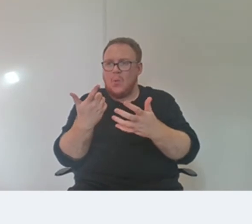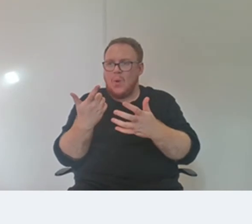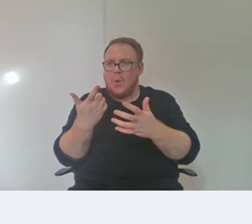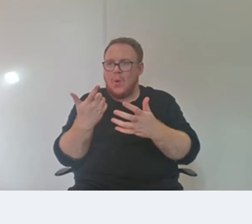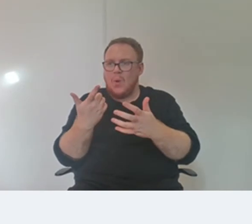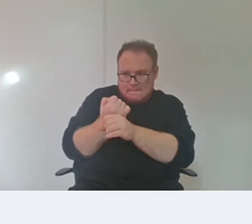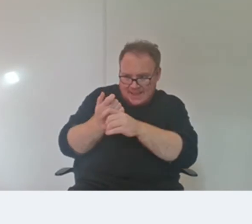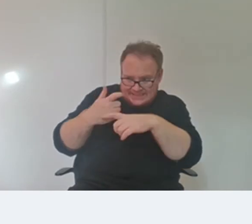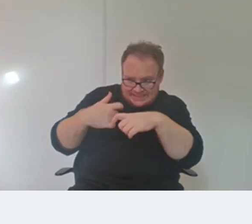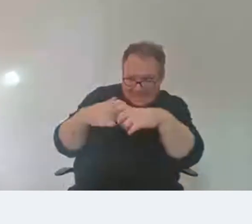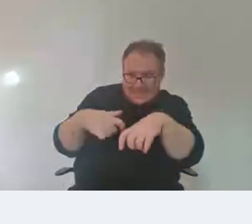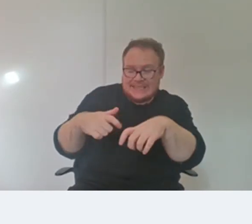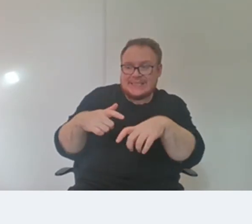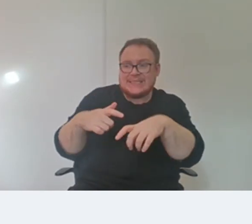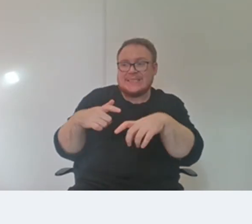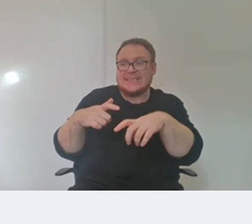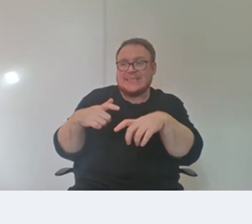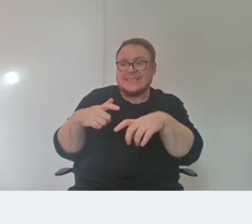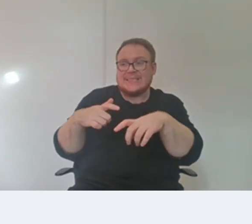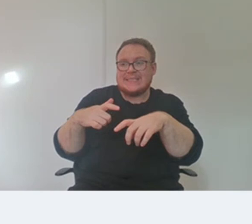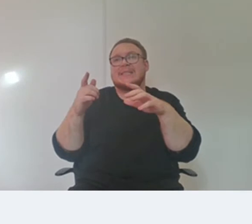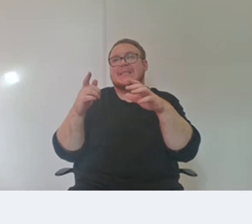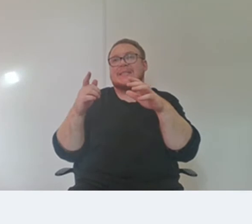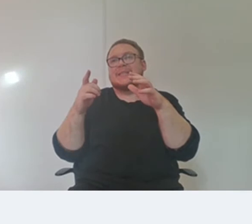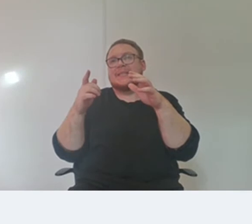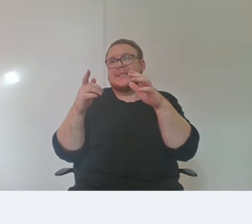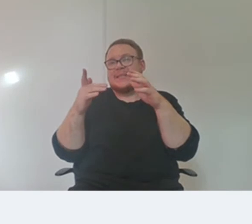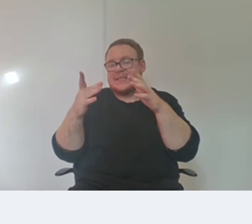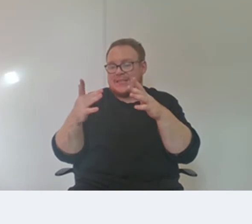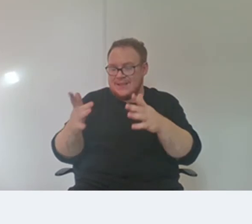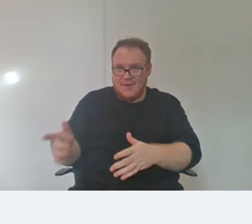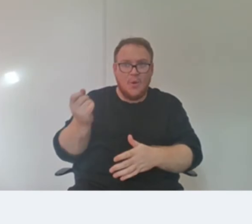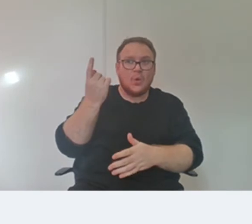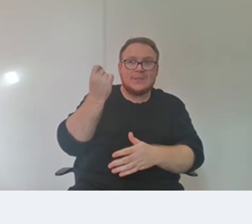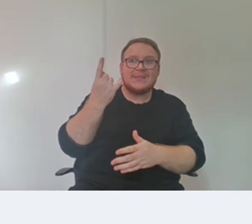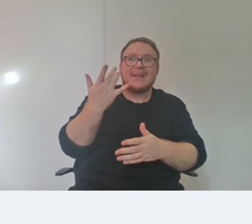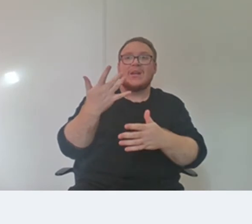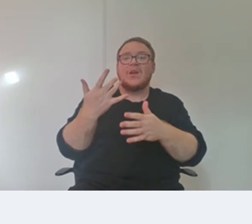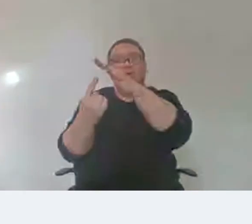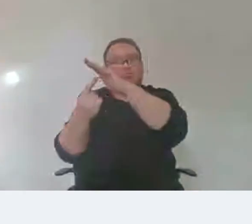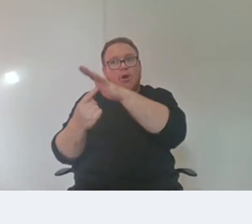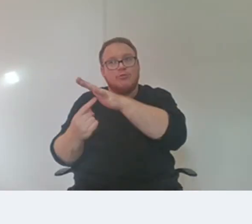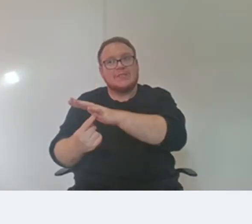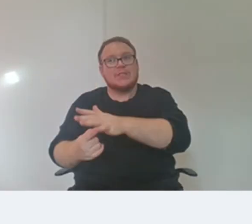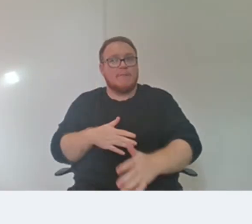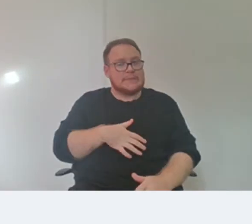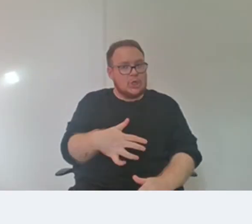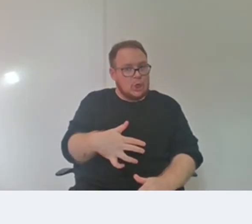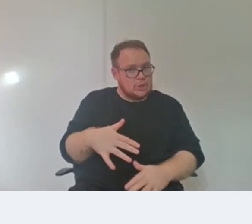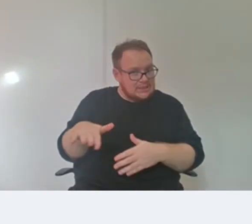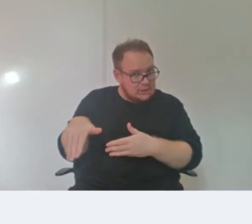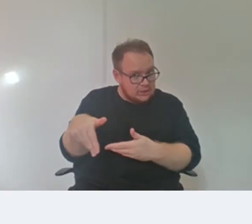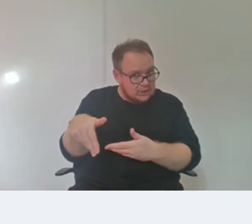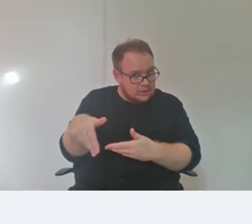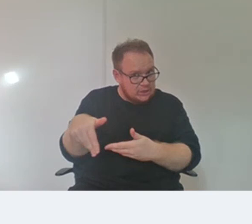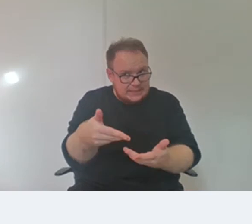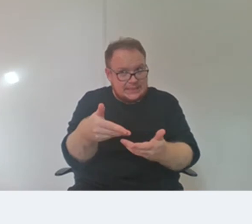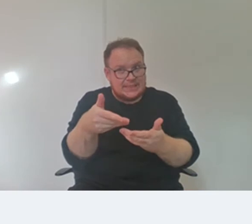a concentration and understanding the priority of maternity services, especially